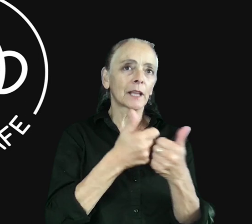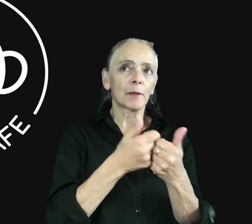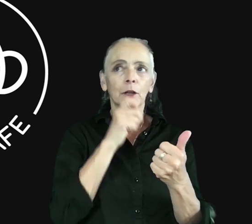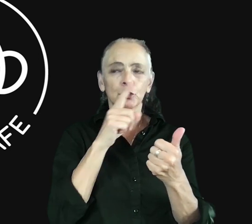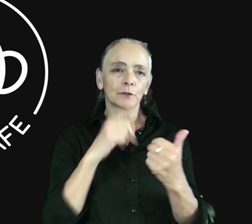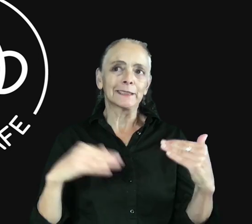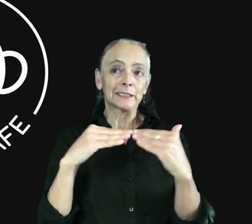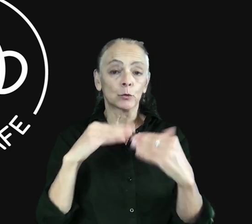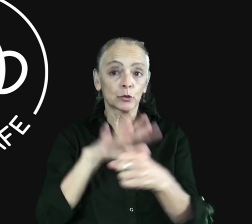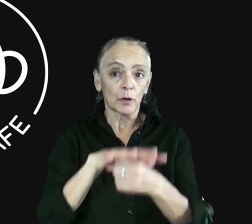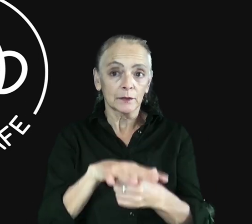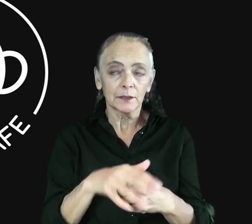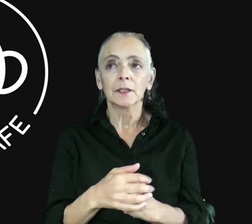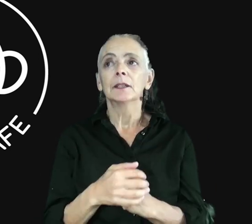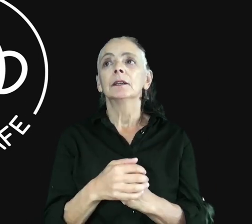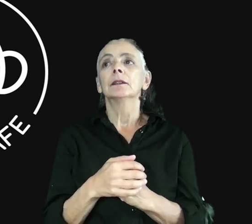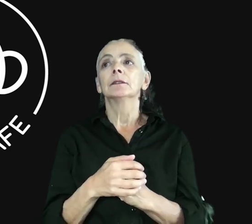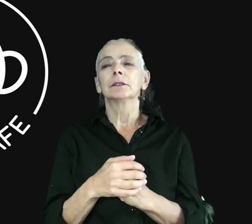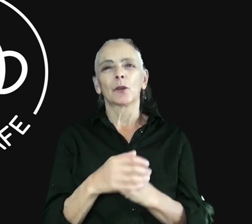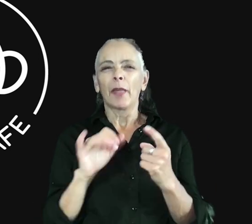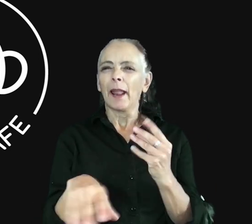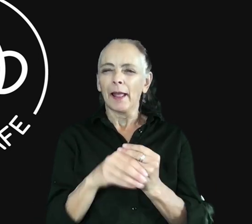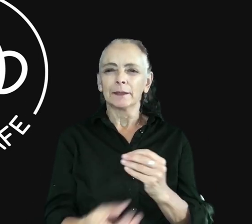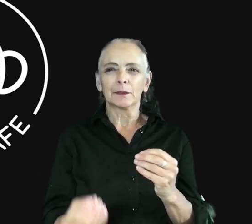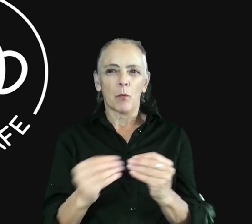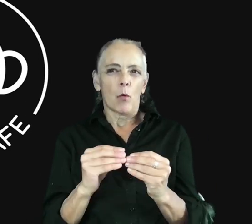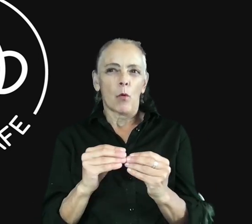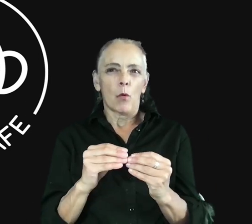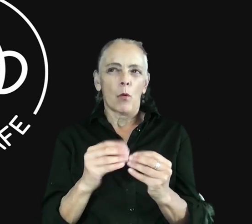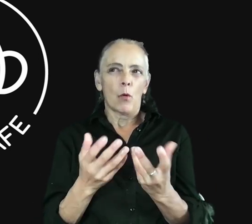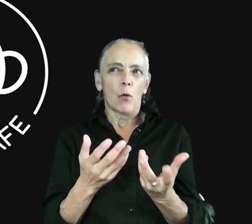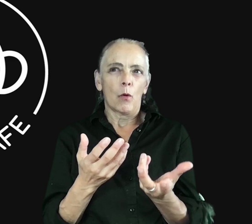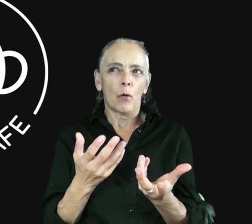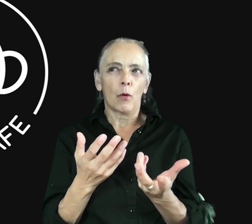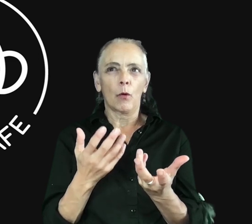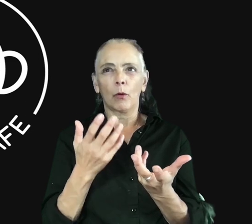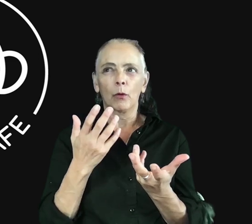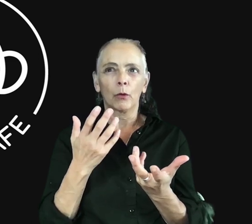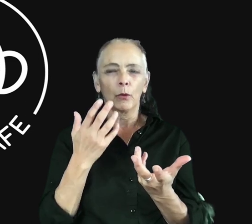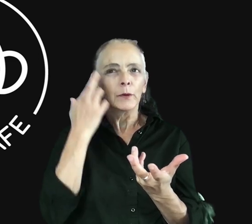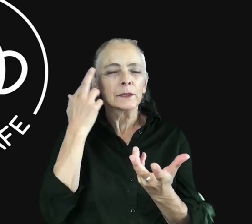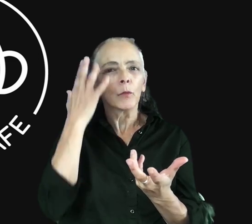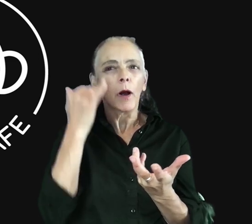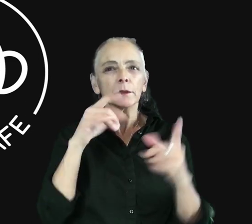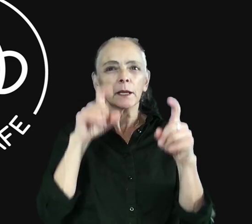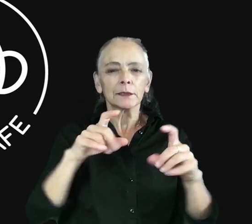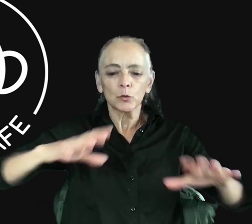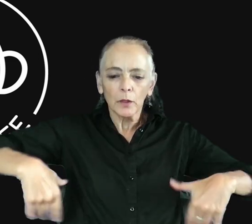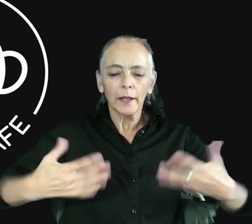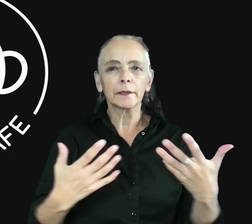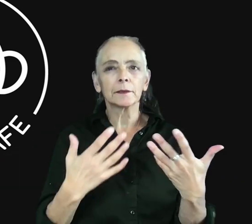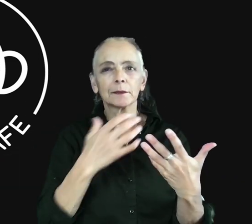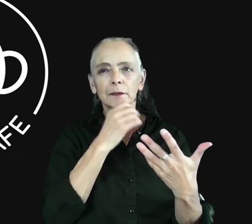additional an additional layer on uh yeah why uh yeah testing too late or being too late it's not uh it's not the most